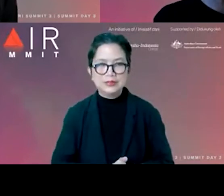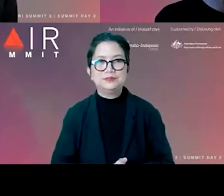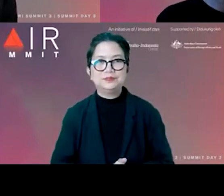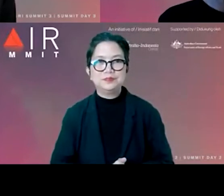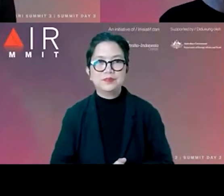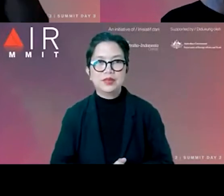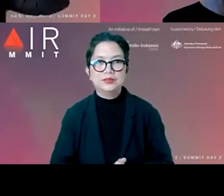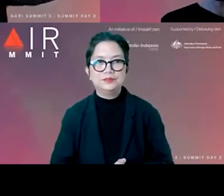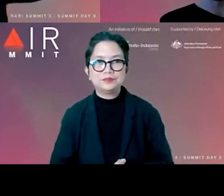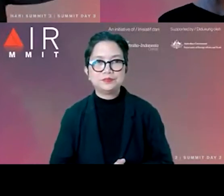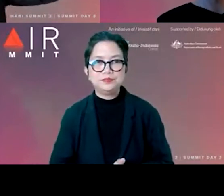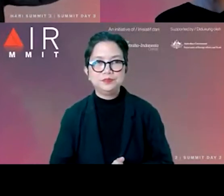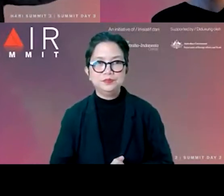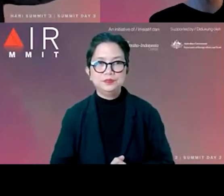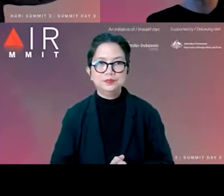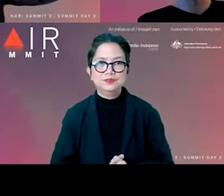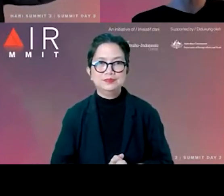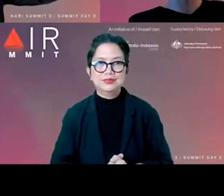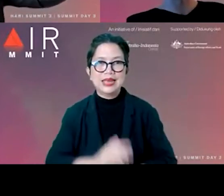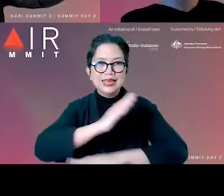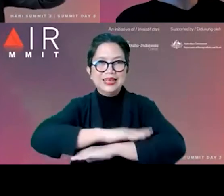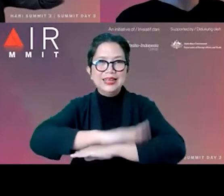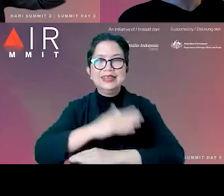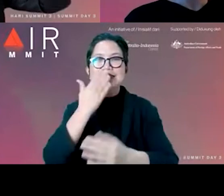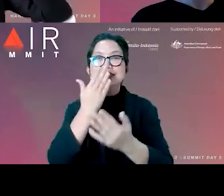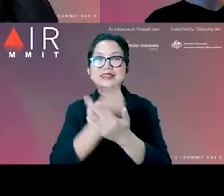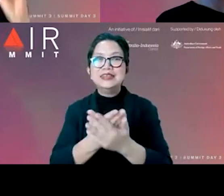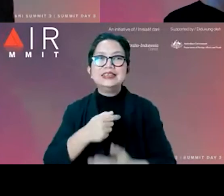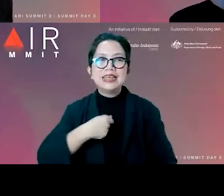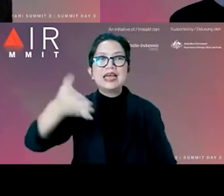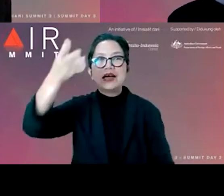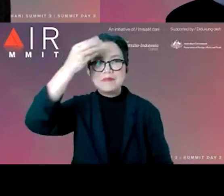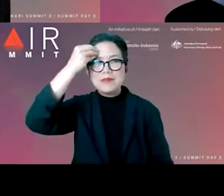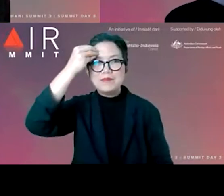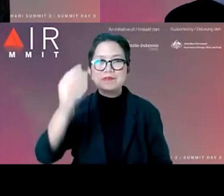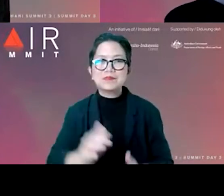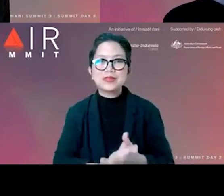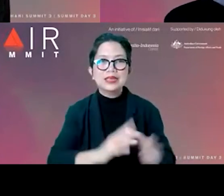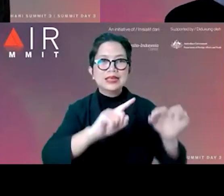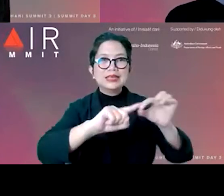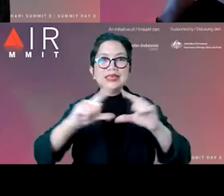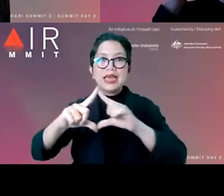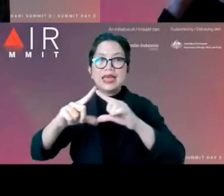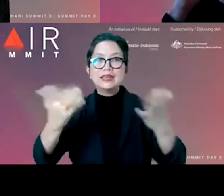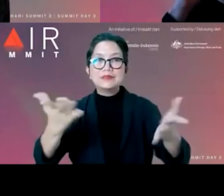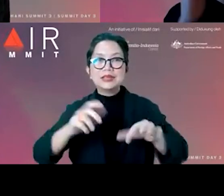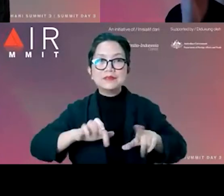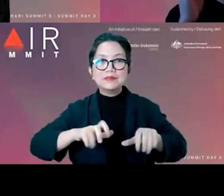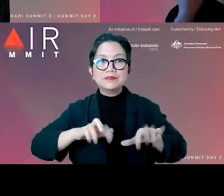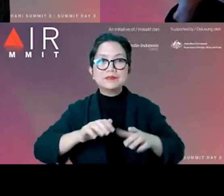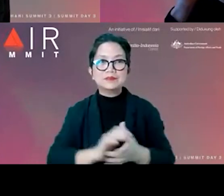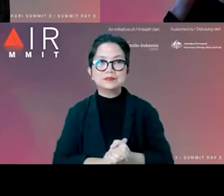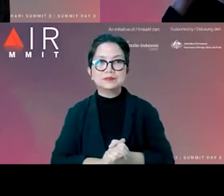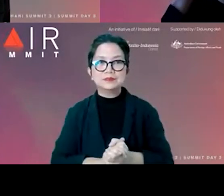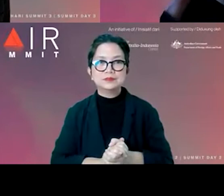Thank you. Yeah, I understand. We've got a question now from the audience, and Bututi and Pierre, you'll be